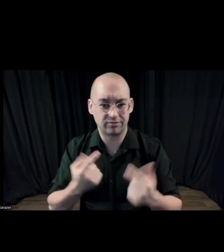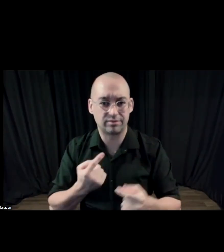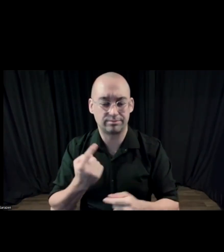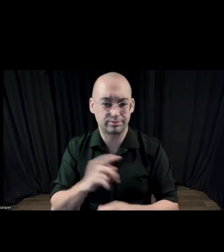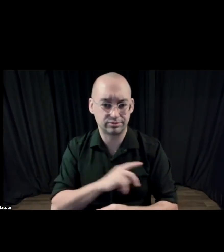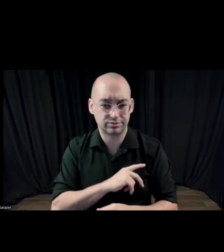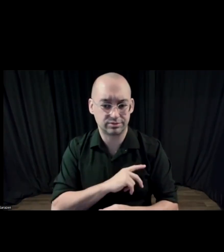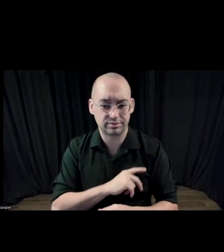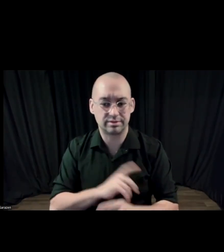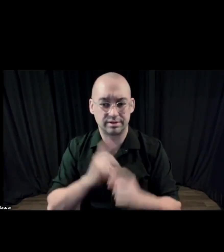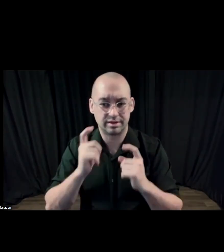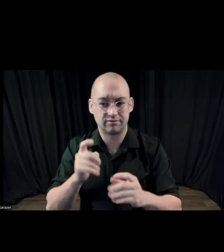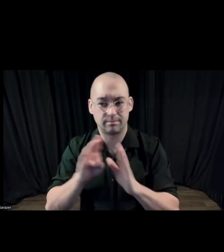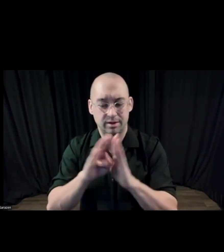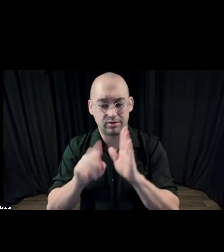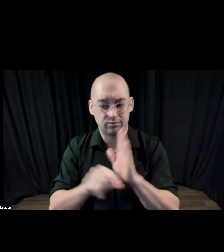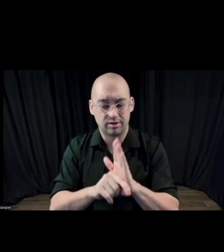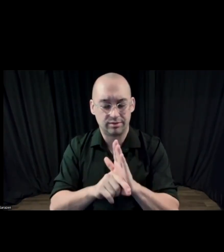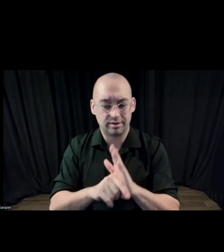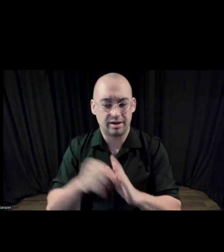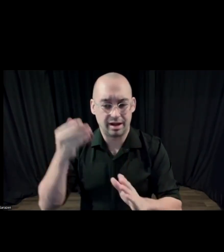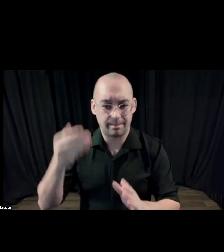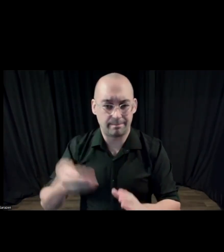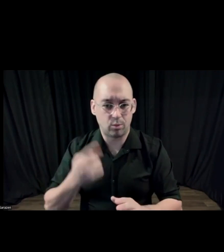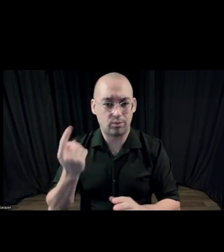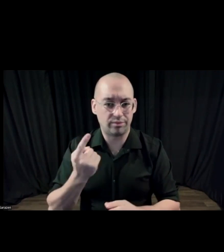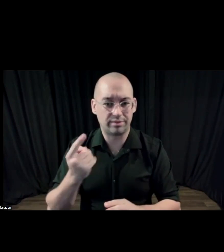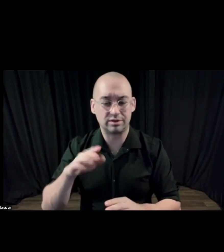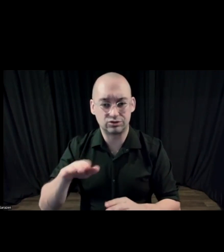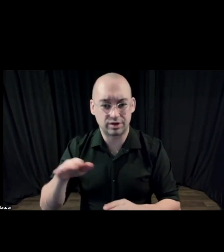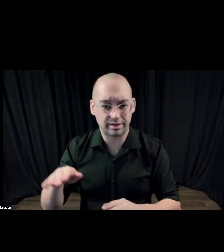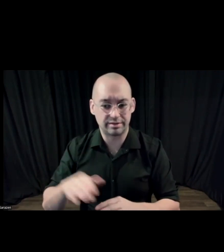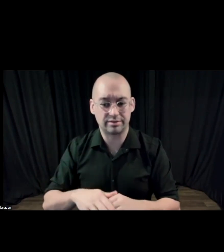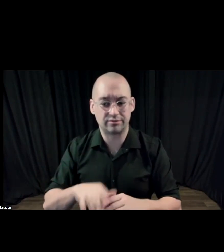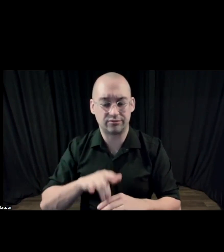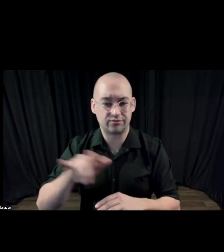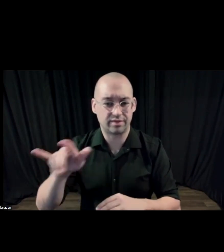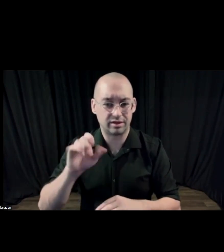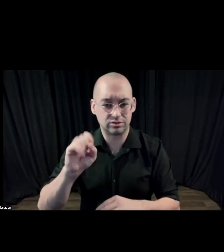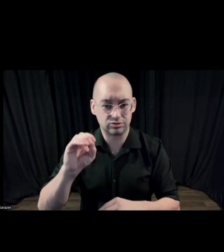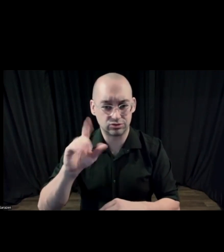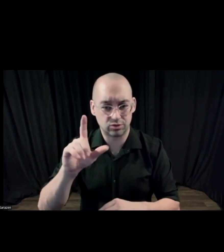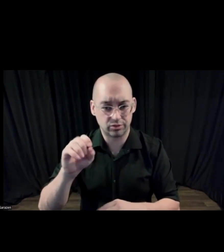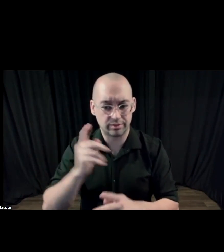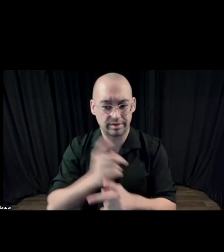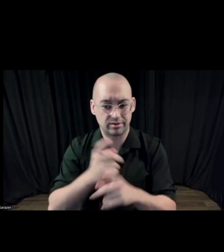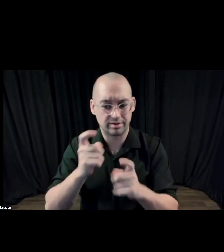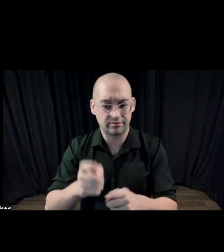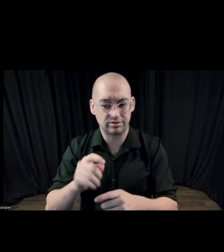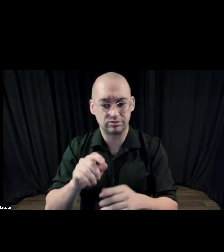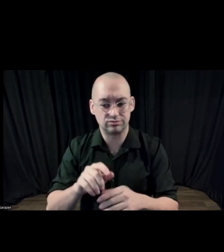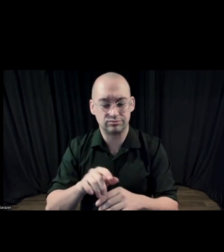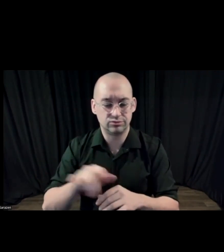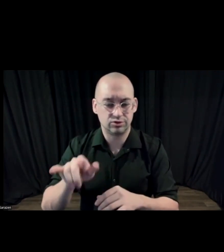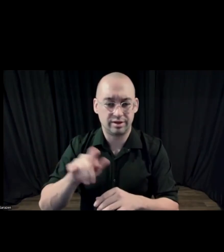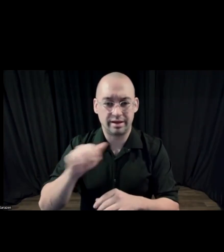little background, I am an only child flying solo in this caregiving journey. I'm not quite the sandwich